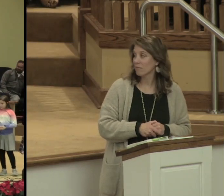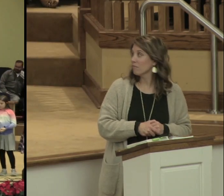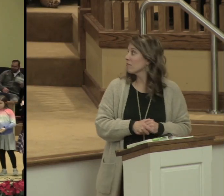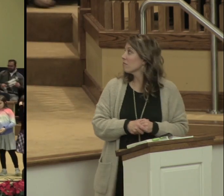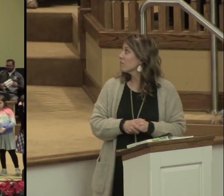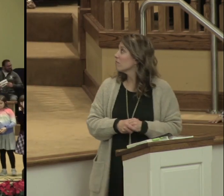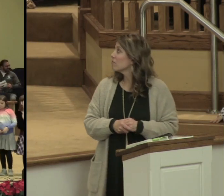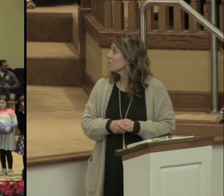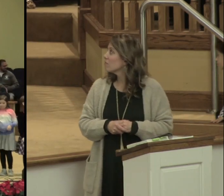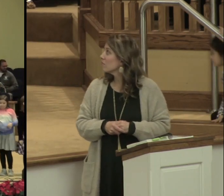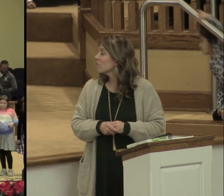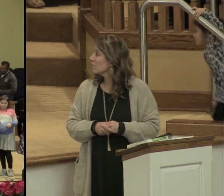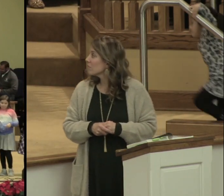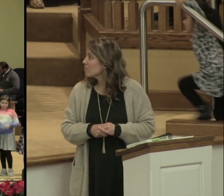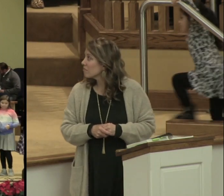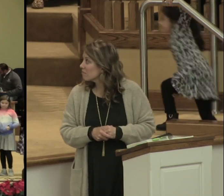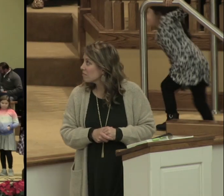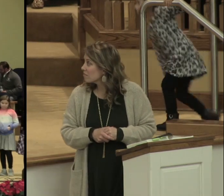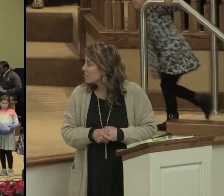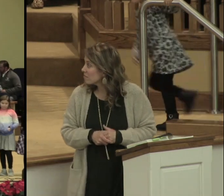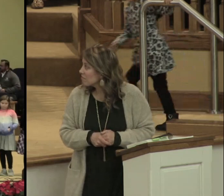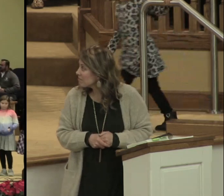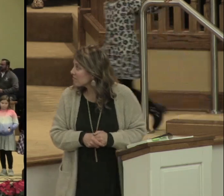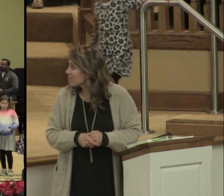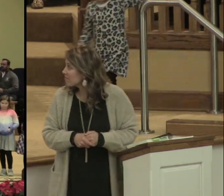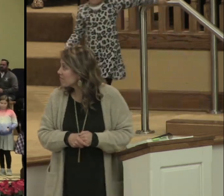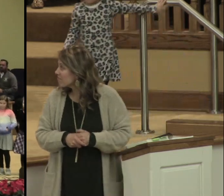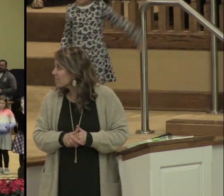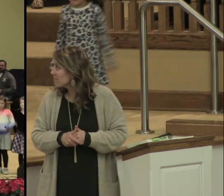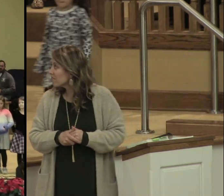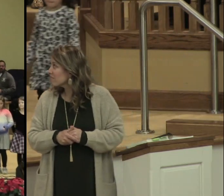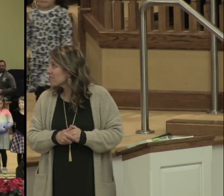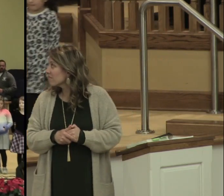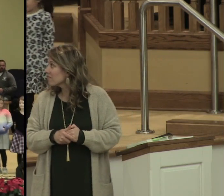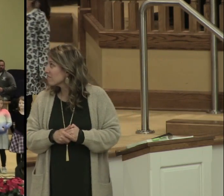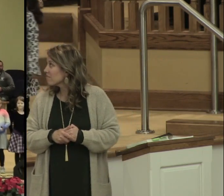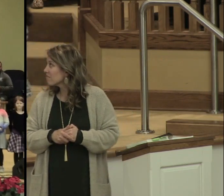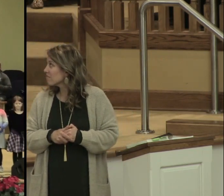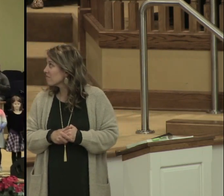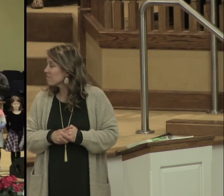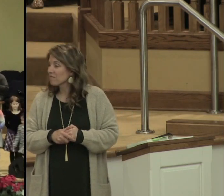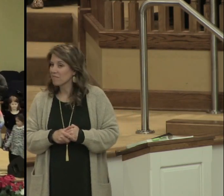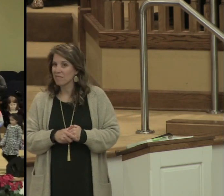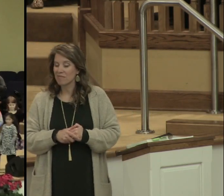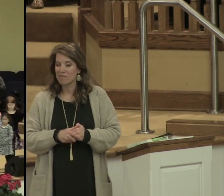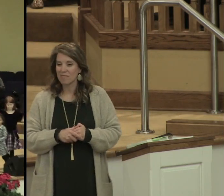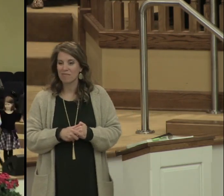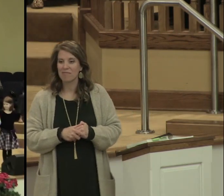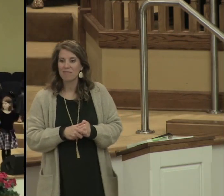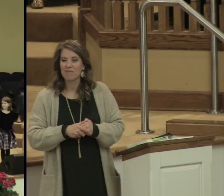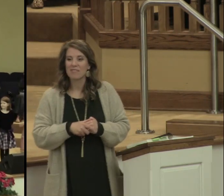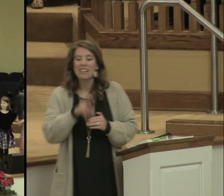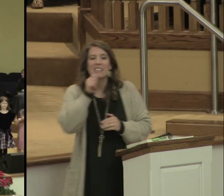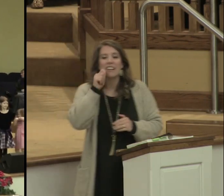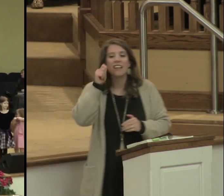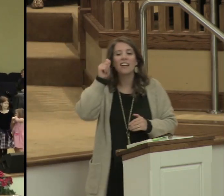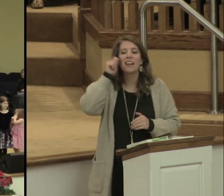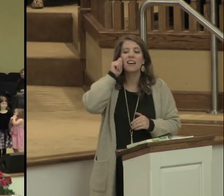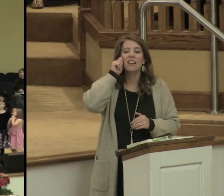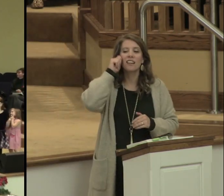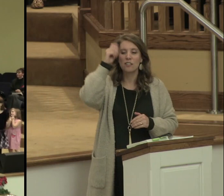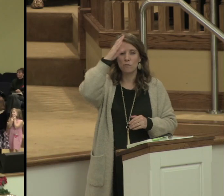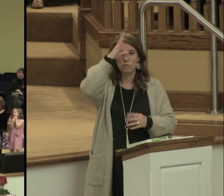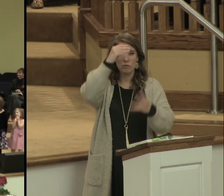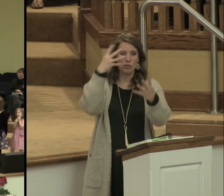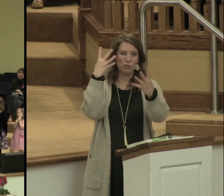A mother barely 20 out there on her own. A teenage